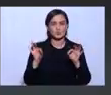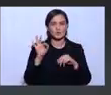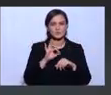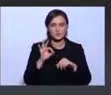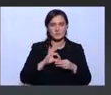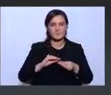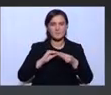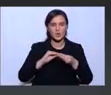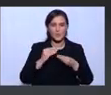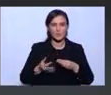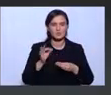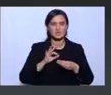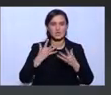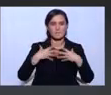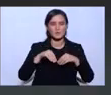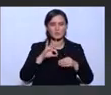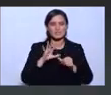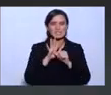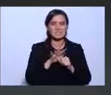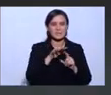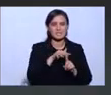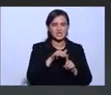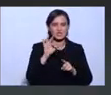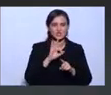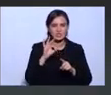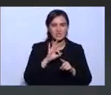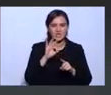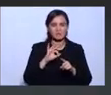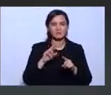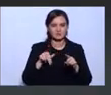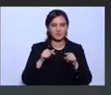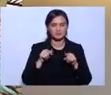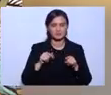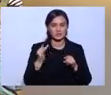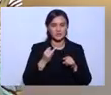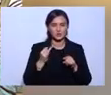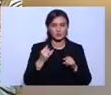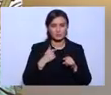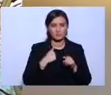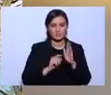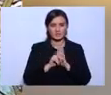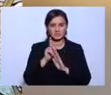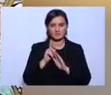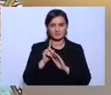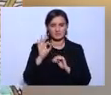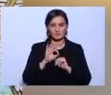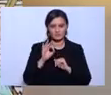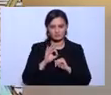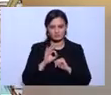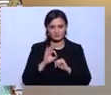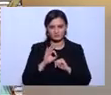discrimination, and the list goes on, really. I'd like to start with a fairly simple